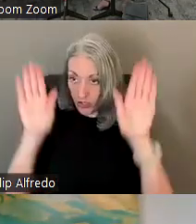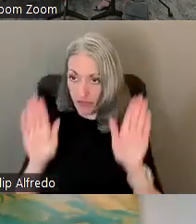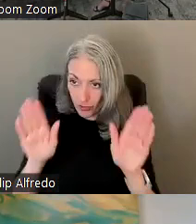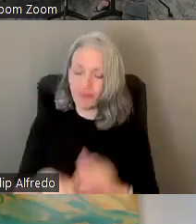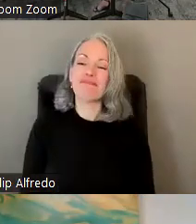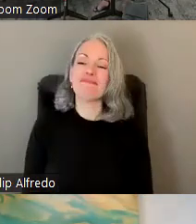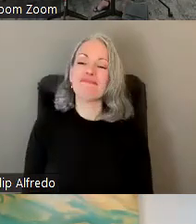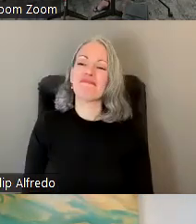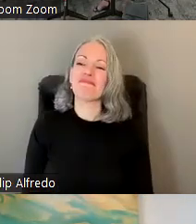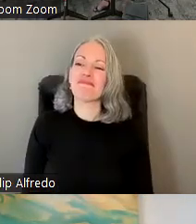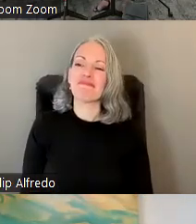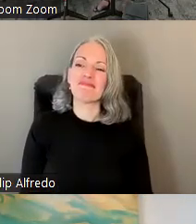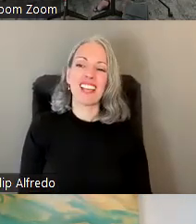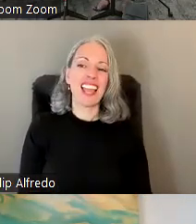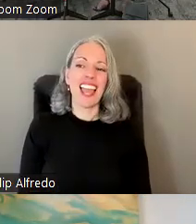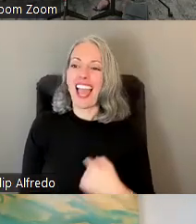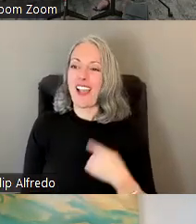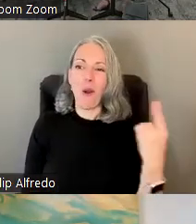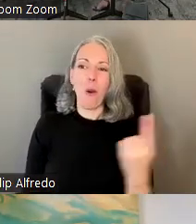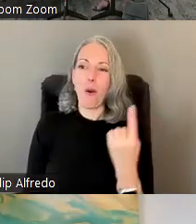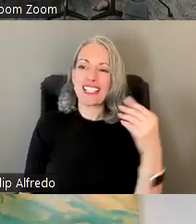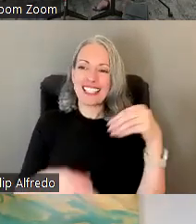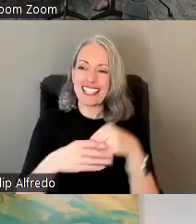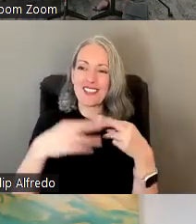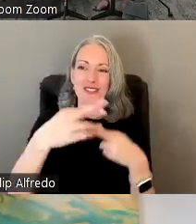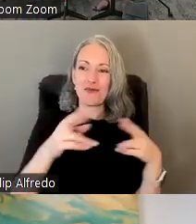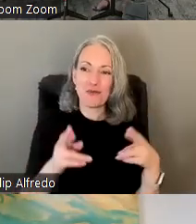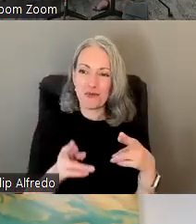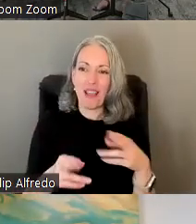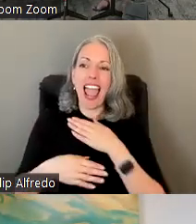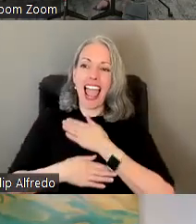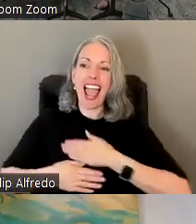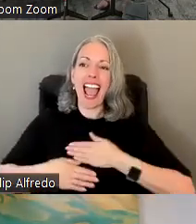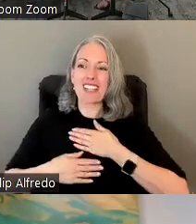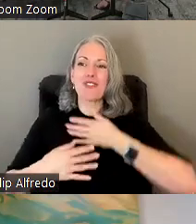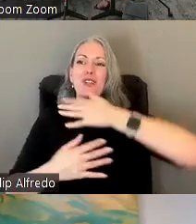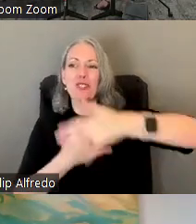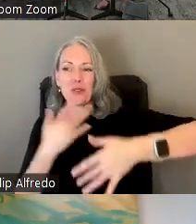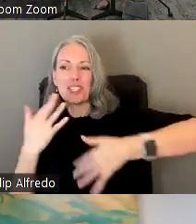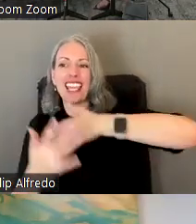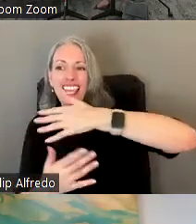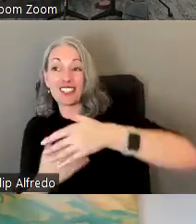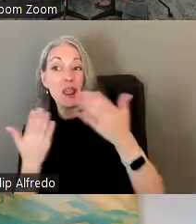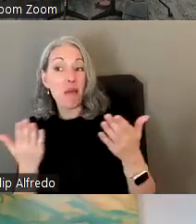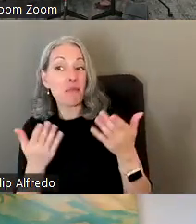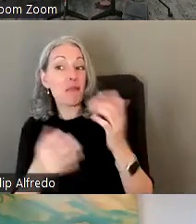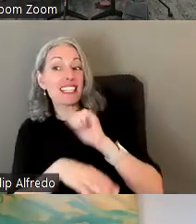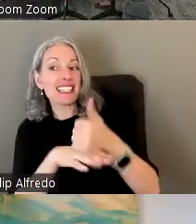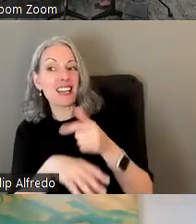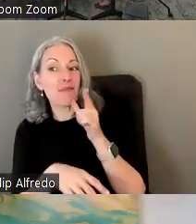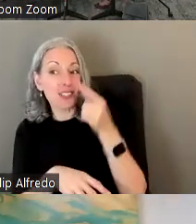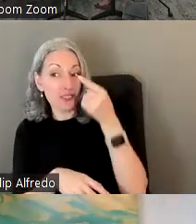Like Catherine said, I will always be here in the room and enjoy any company people would like to provide. And she might actually arrange for lunch for you too. It's kind of